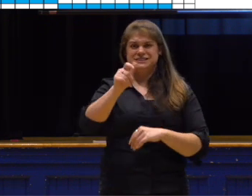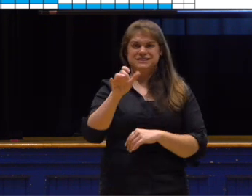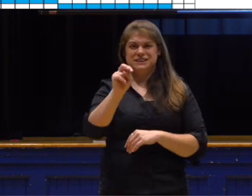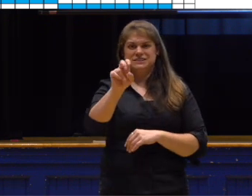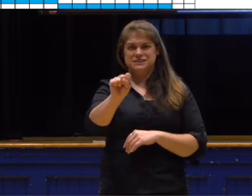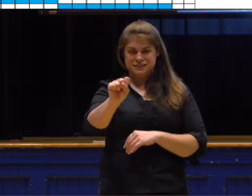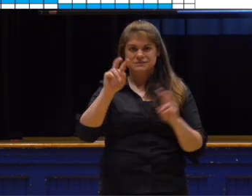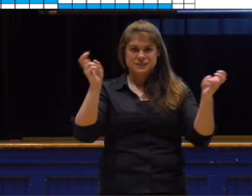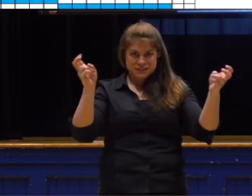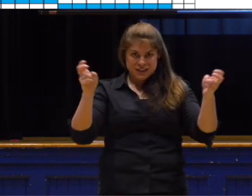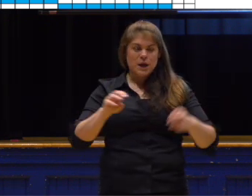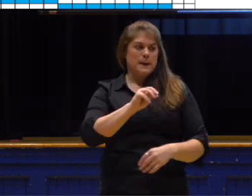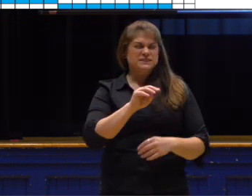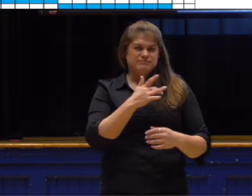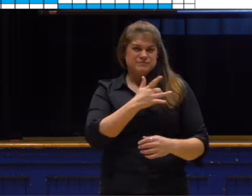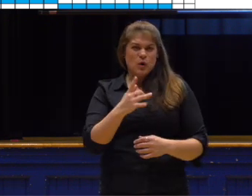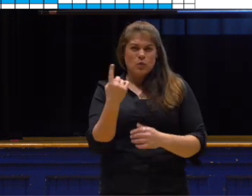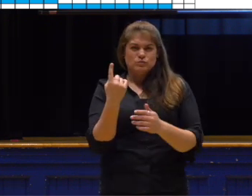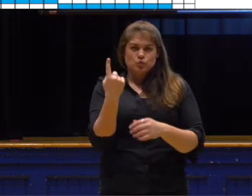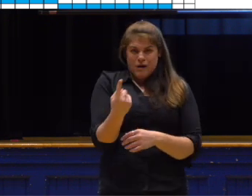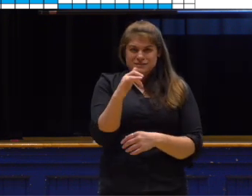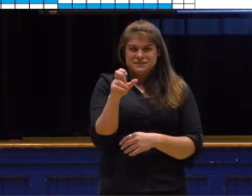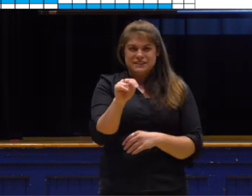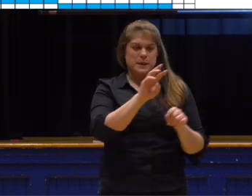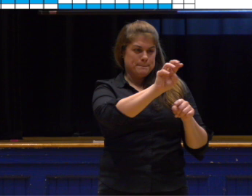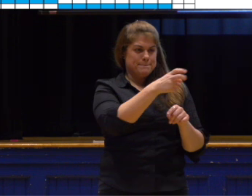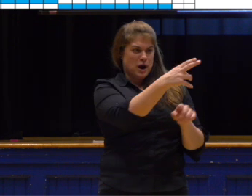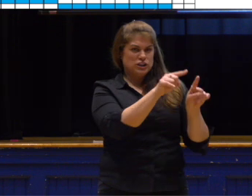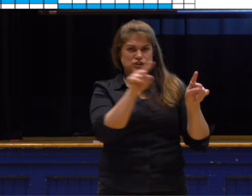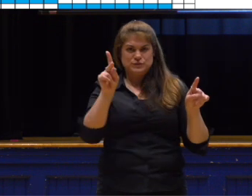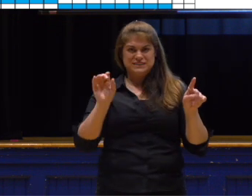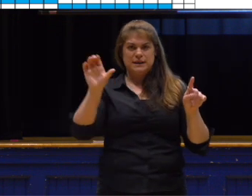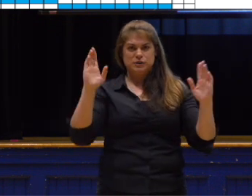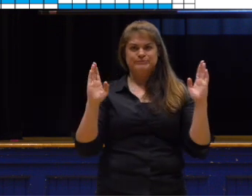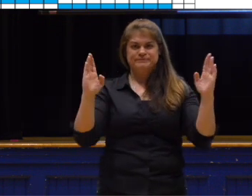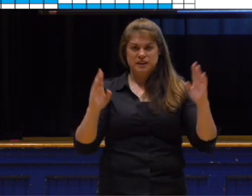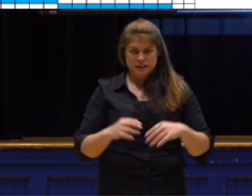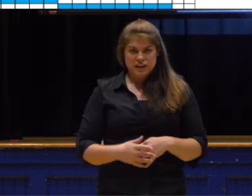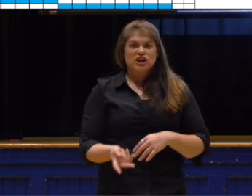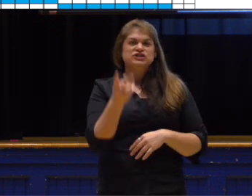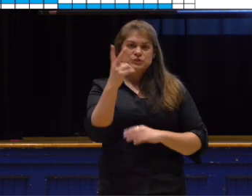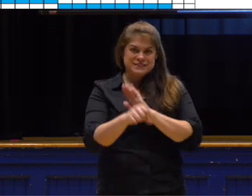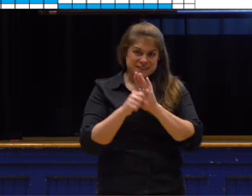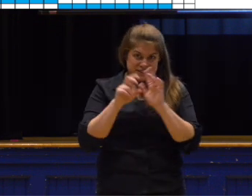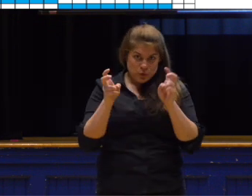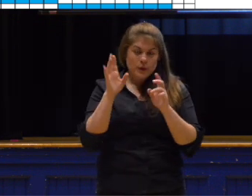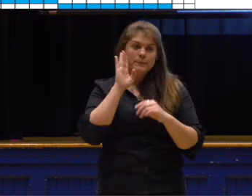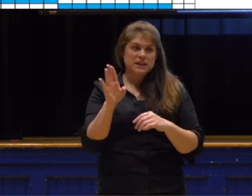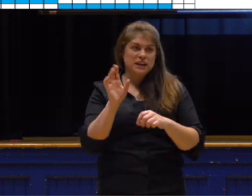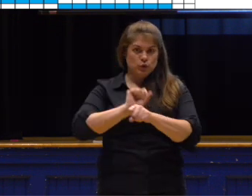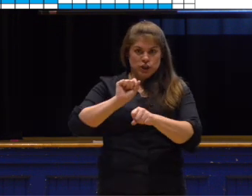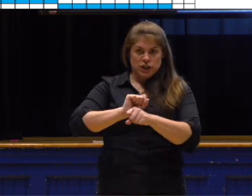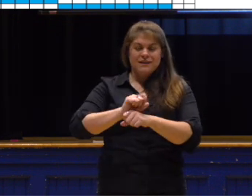Typically our seasons are March to December. The initial 2 seasons of the contract will consist largely of underground